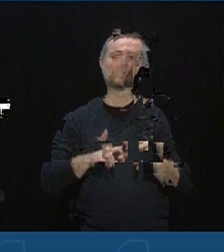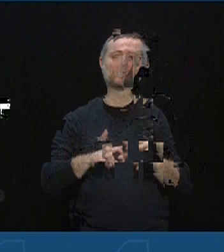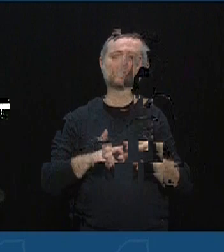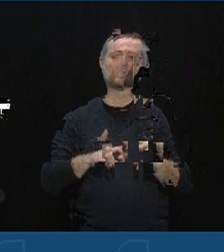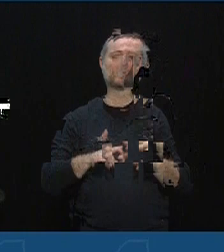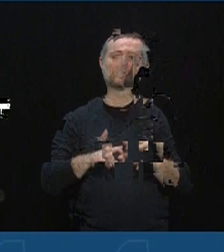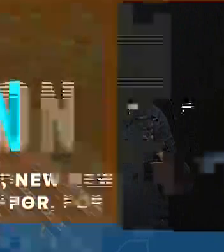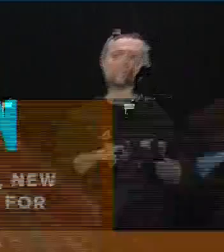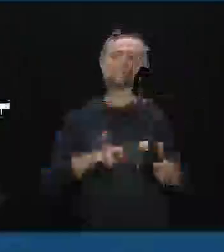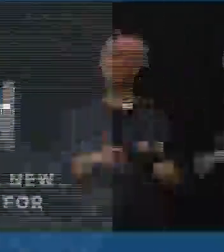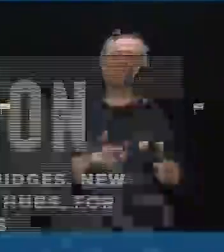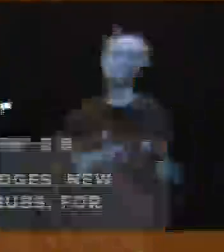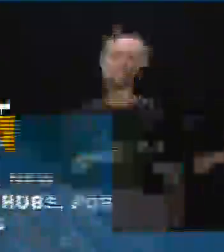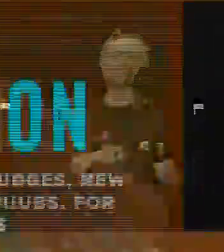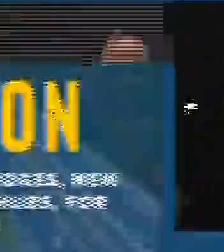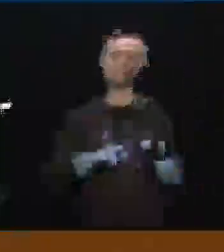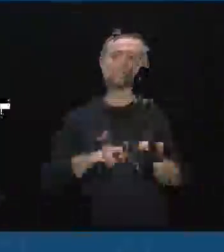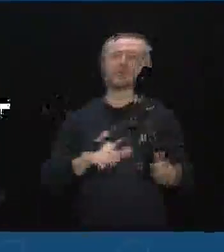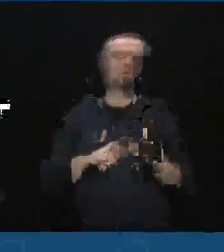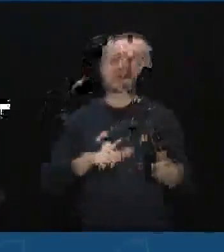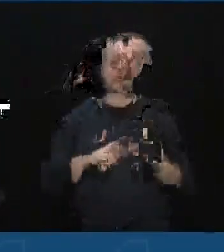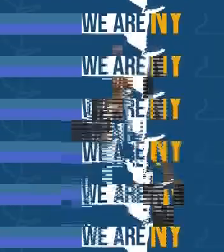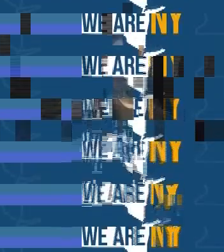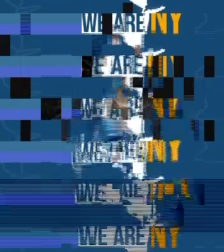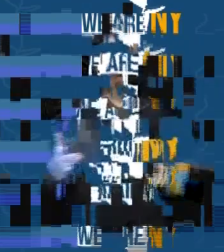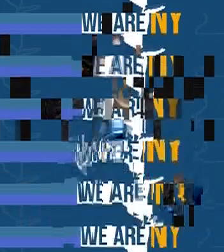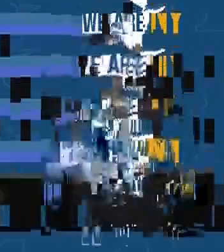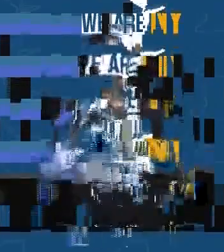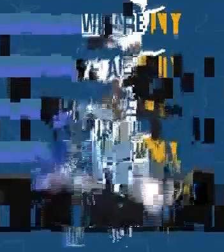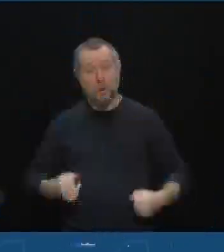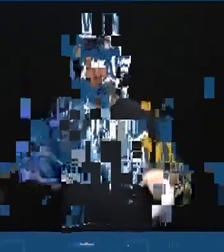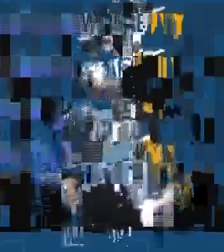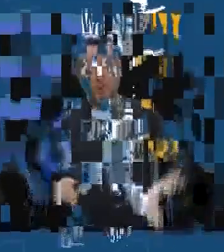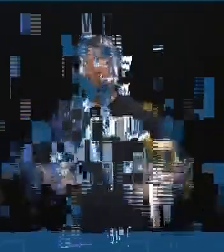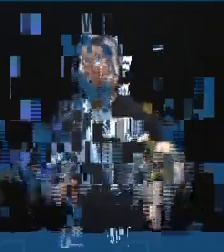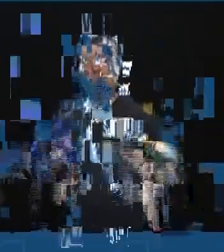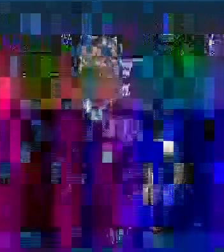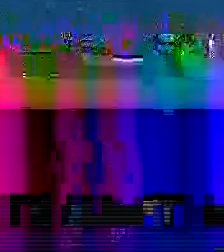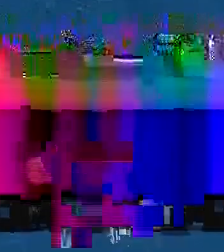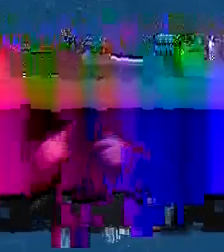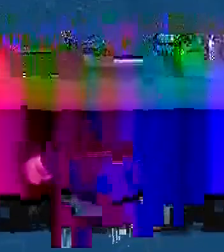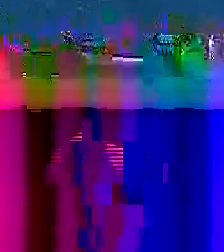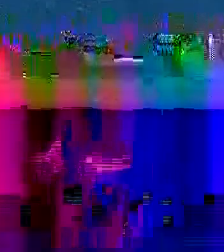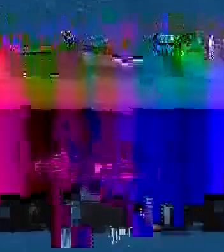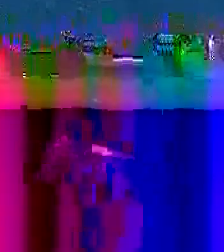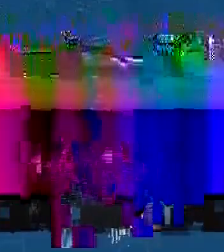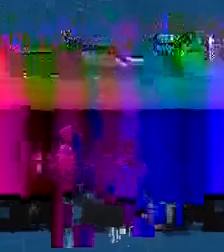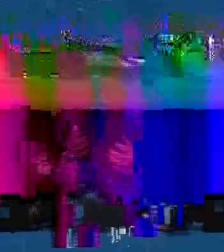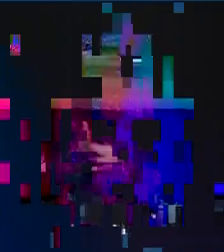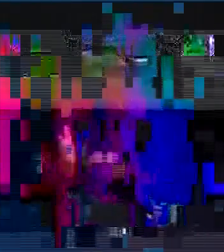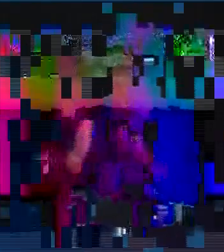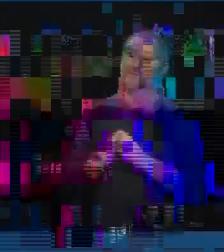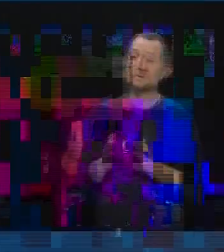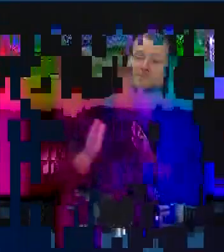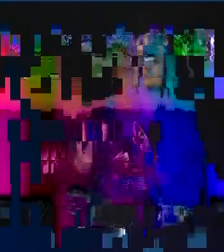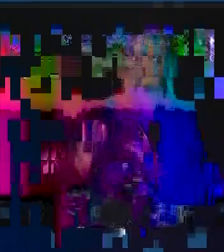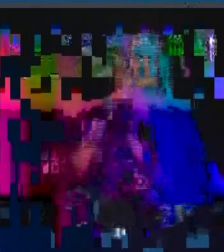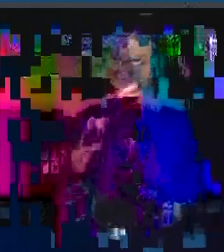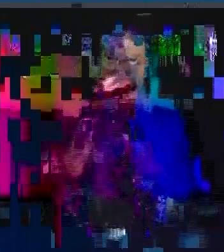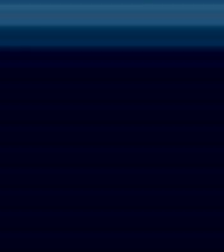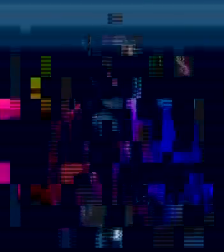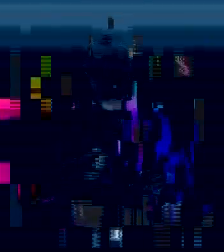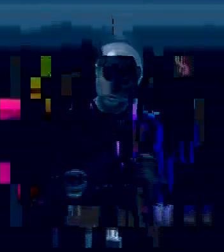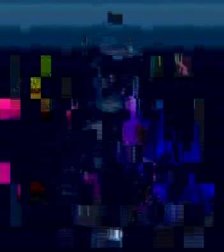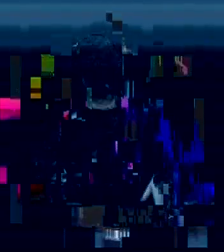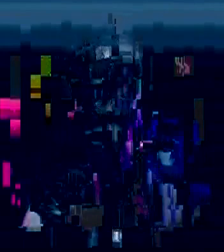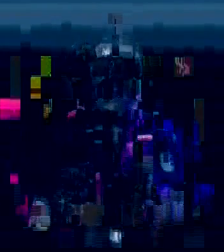Governor. And I part of the community. Drive through city streets or areas and you're hitting potholes,